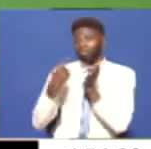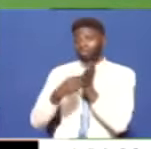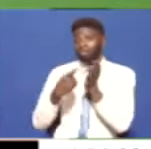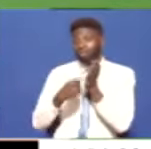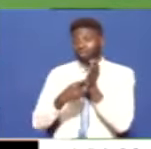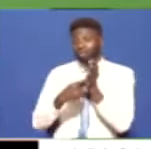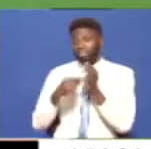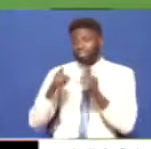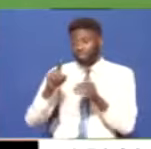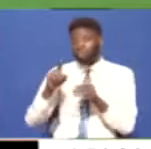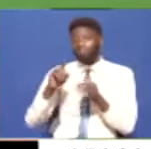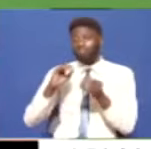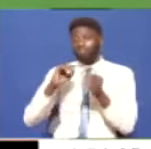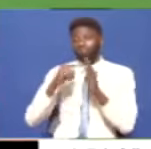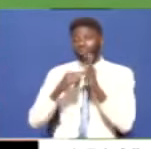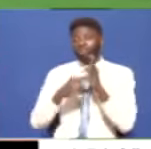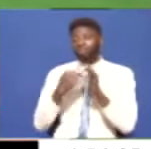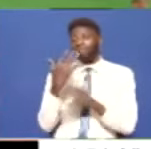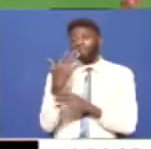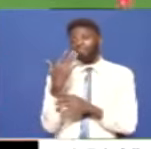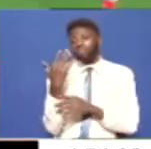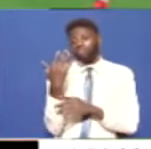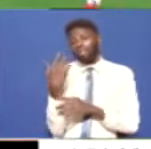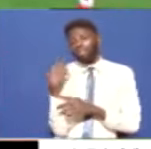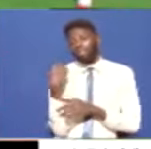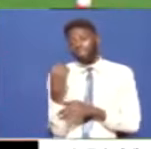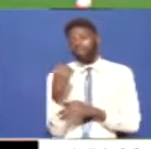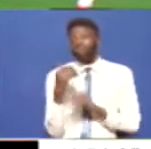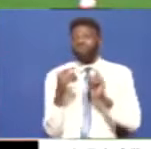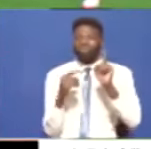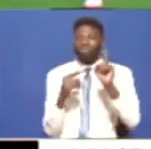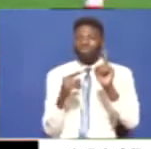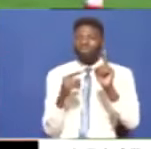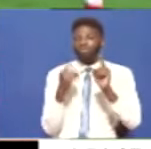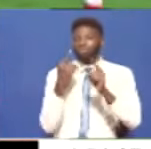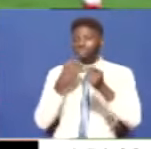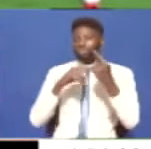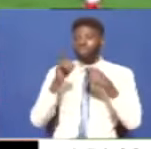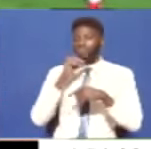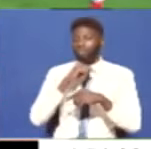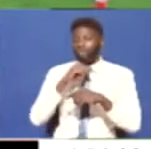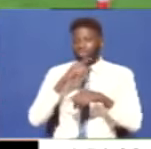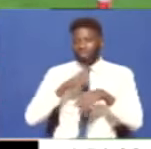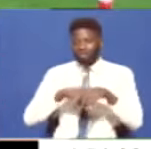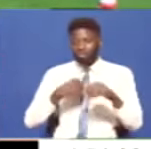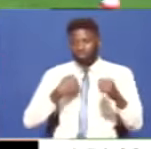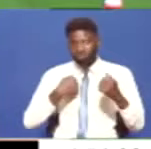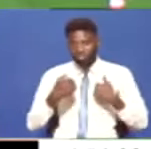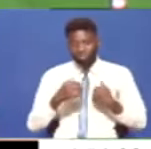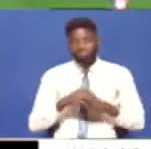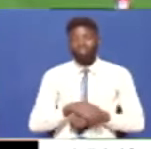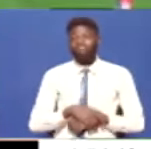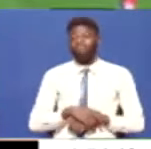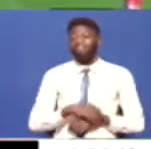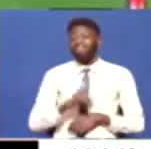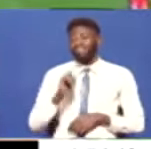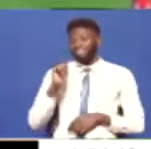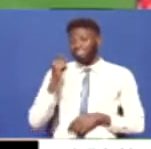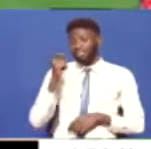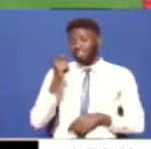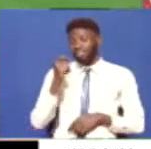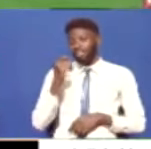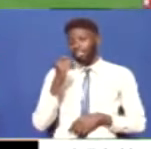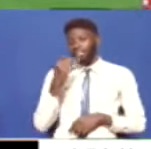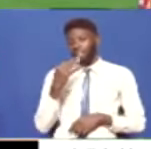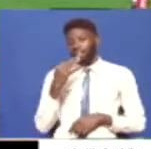Thursday 1-0 win in Kigali, as Kenya and Rwanda taking the third and fourth positions with 2 and 1 points respectively.